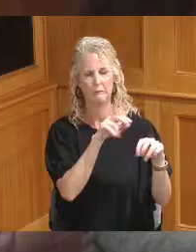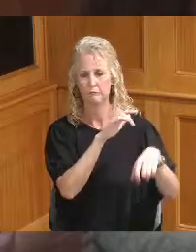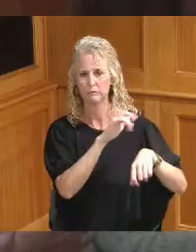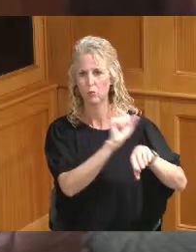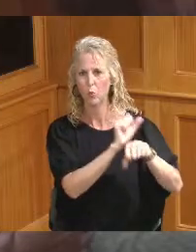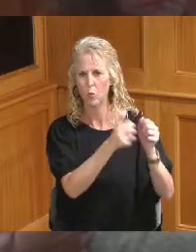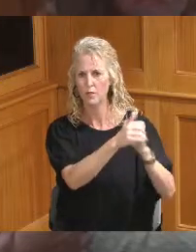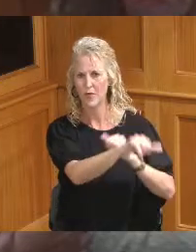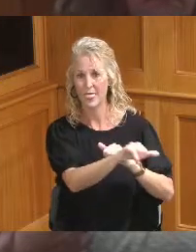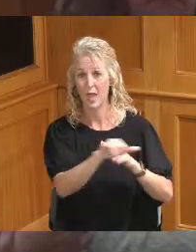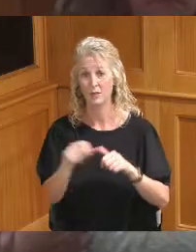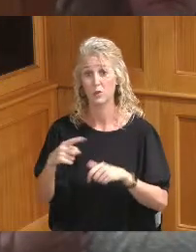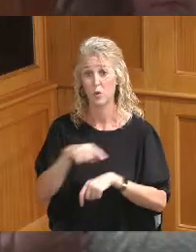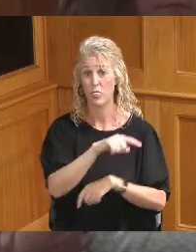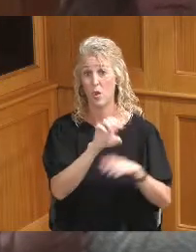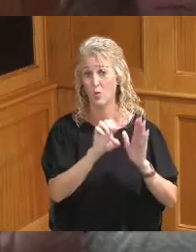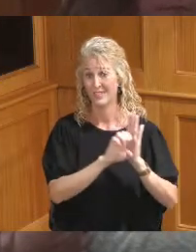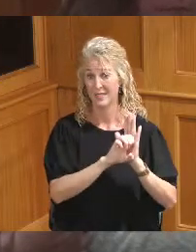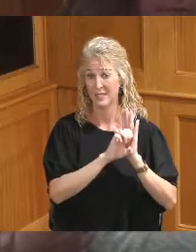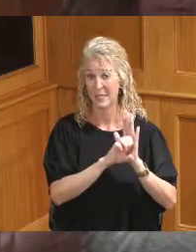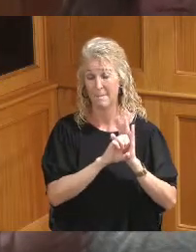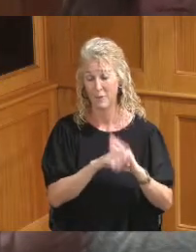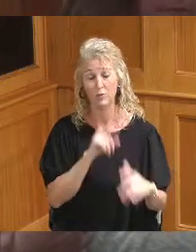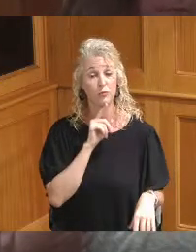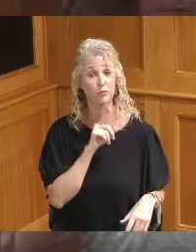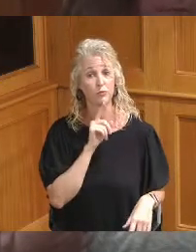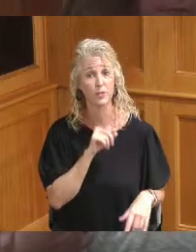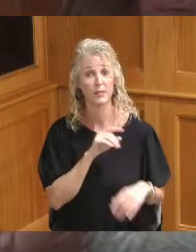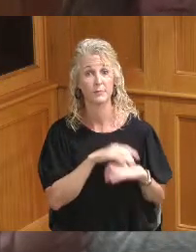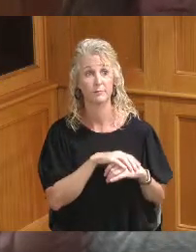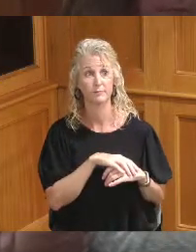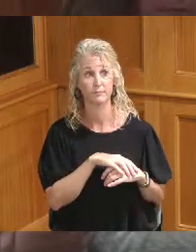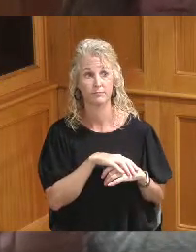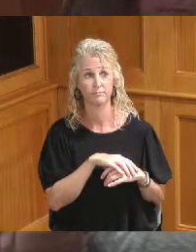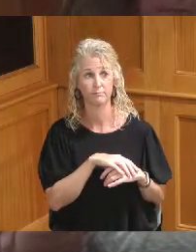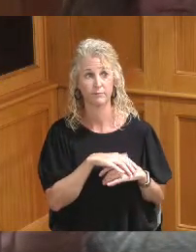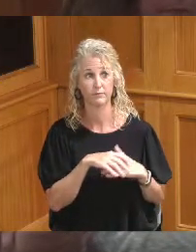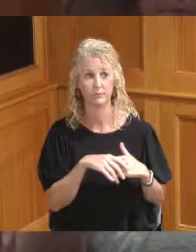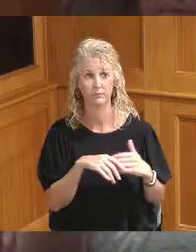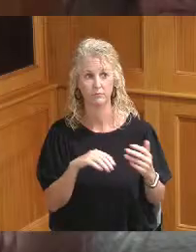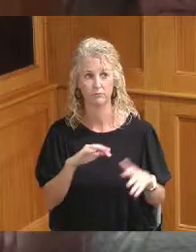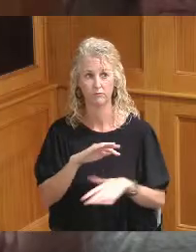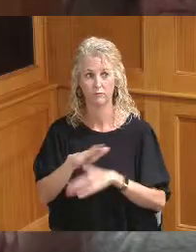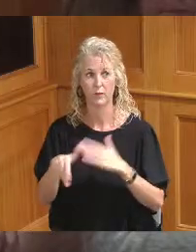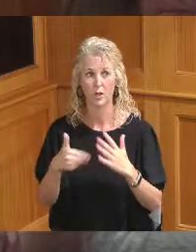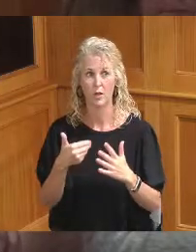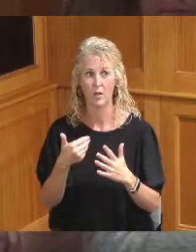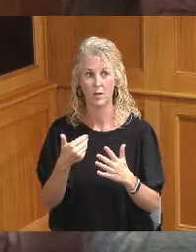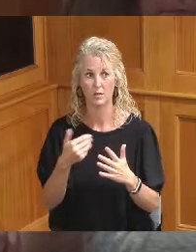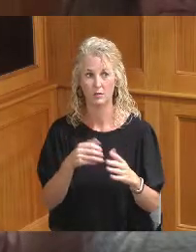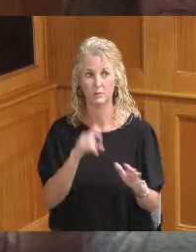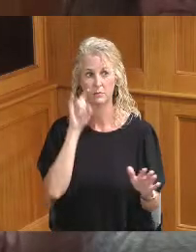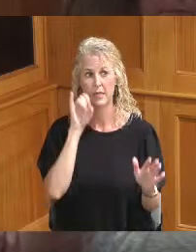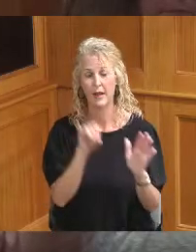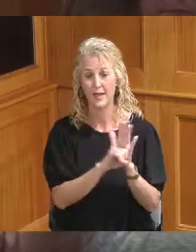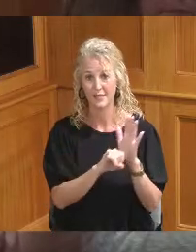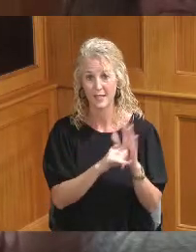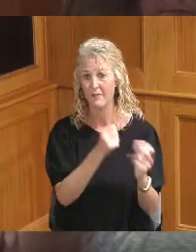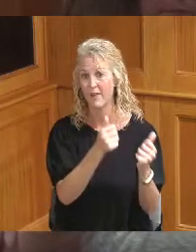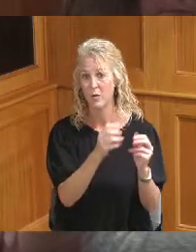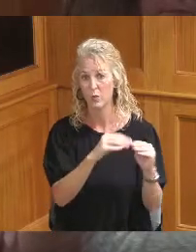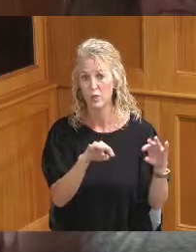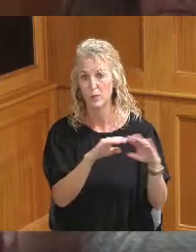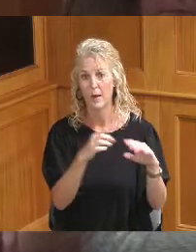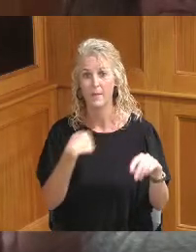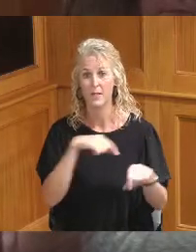So those pilots really were, kind of pulling all that together and identifying what we would need to bring to the